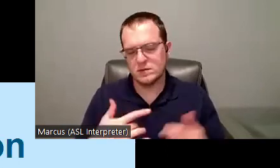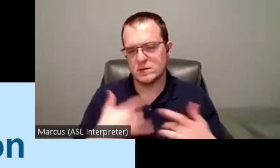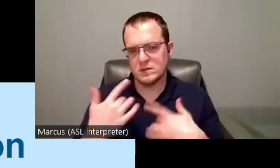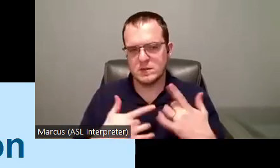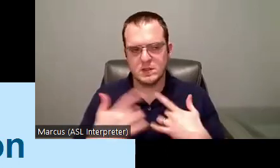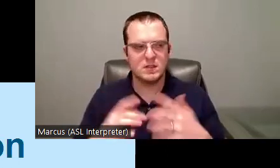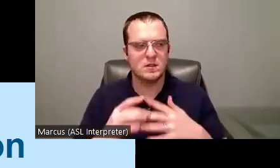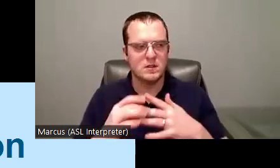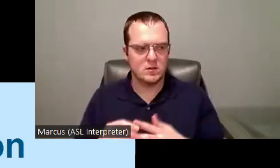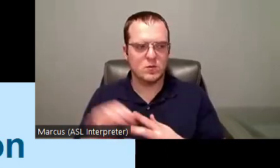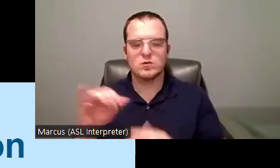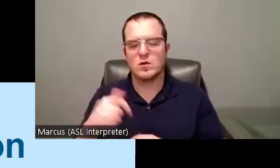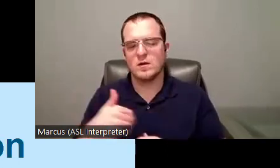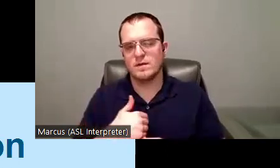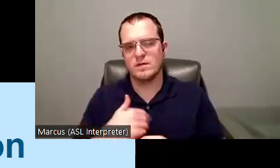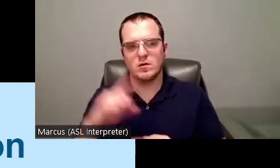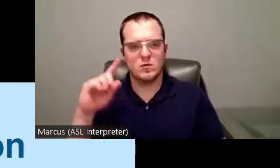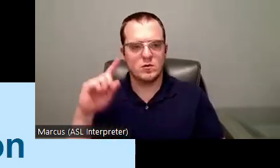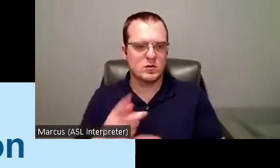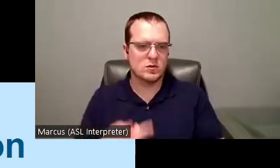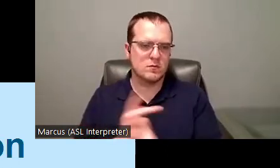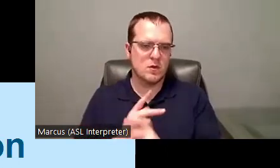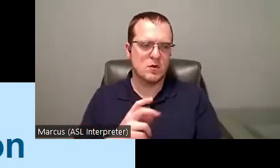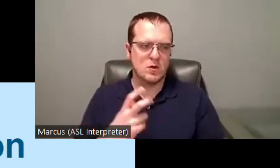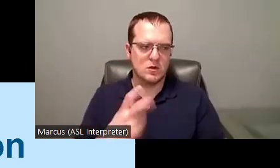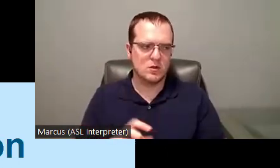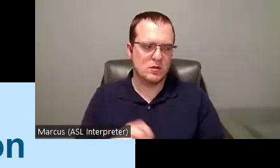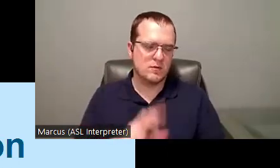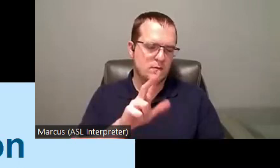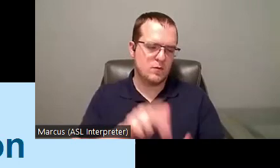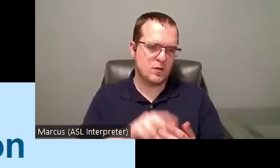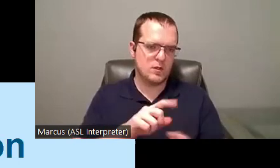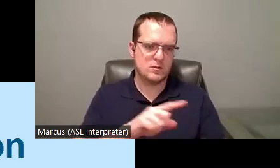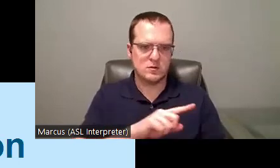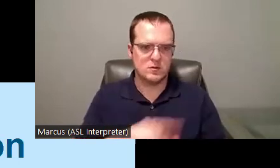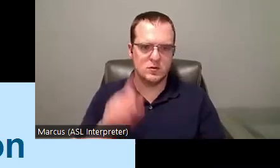Guidelines also now allow for a reduced borrower contribution from $3,000 per unit to